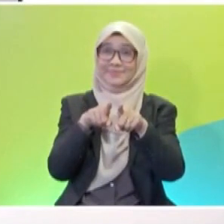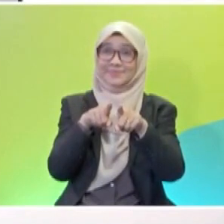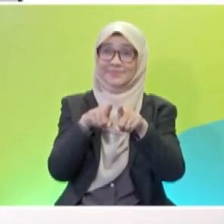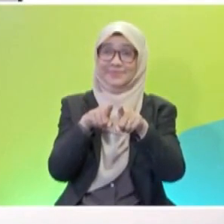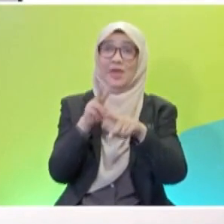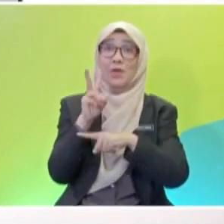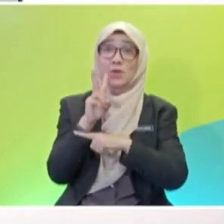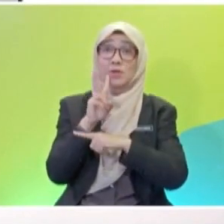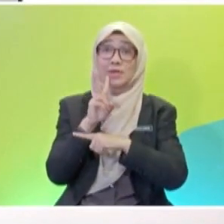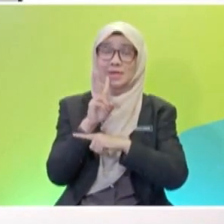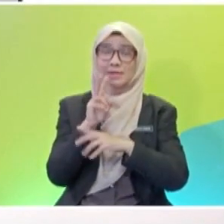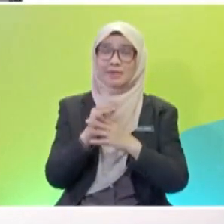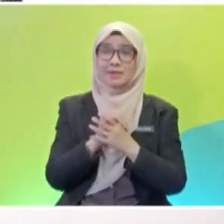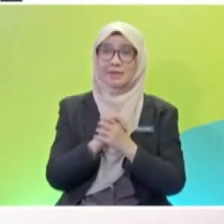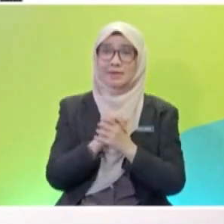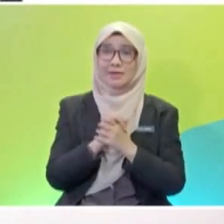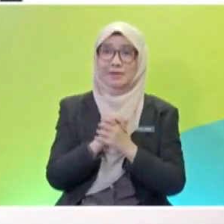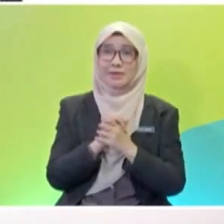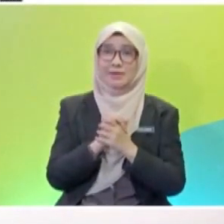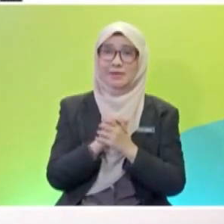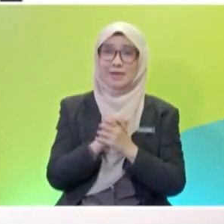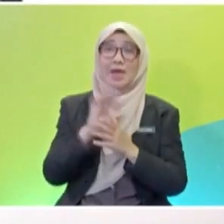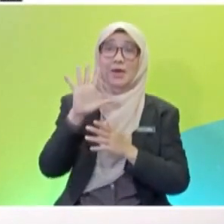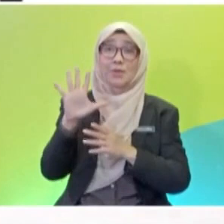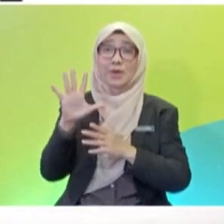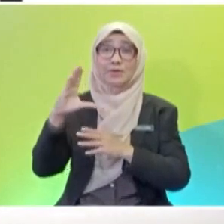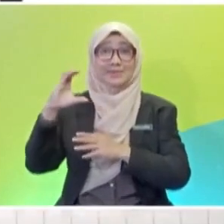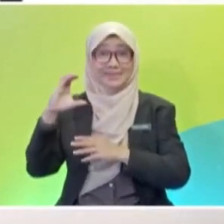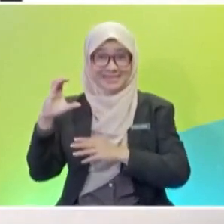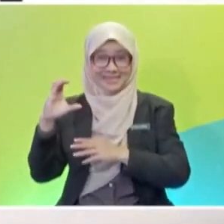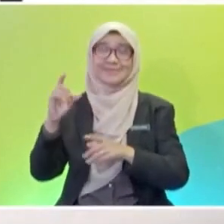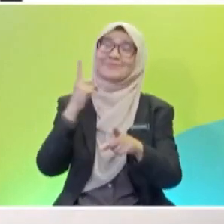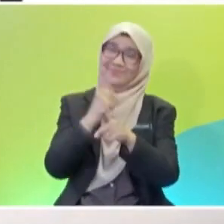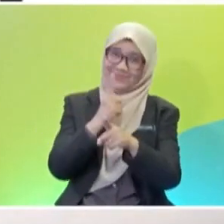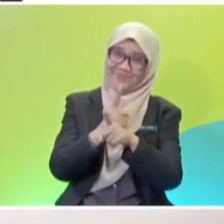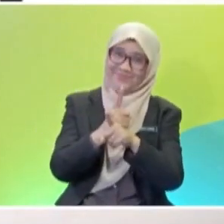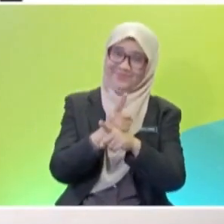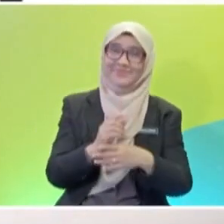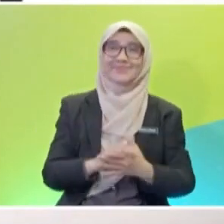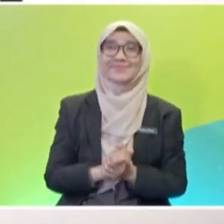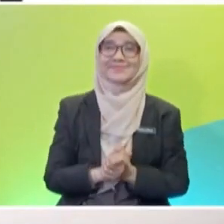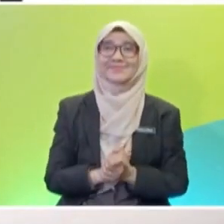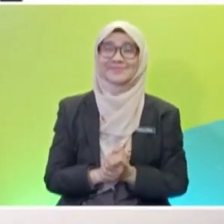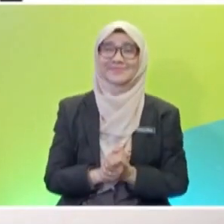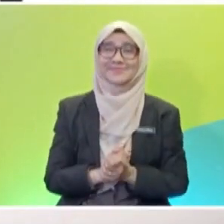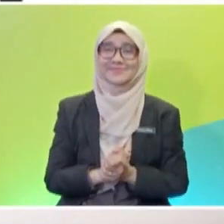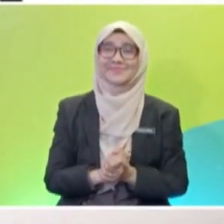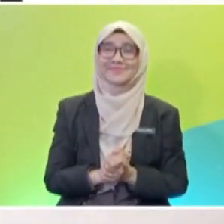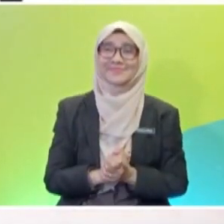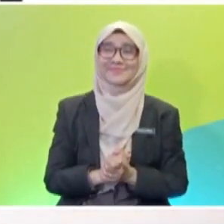Okay, Vinosha. Number 5 is C. Yes, that's correct. C. And let's get it